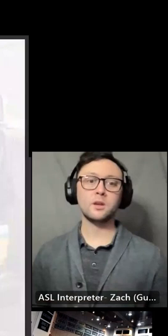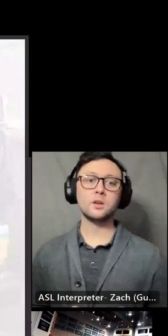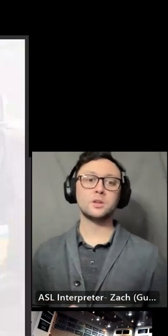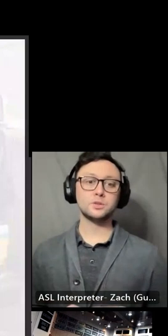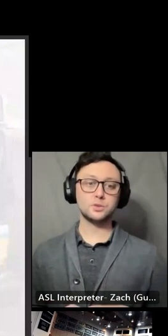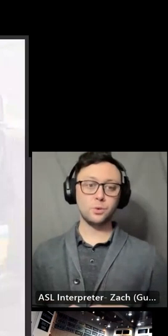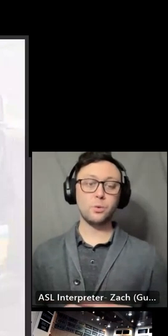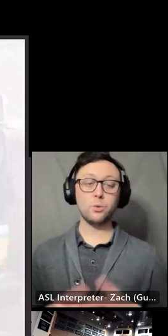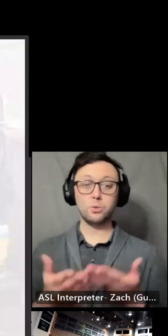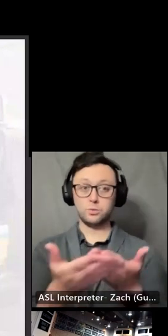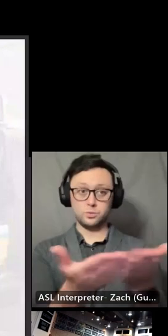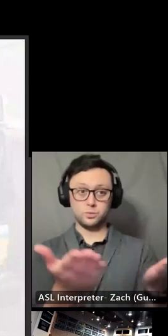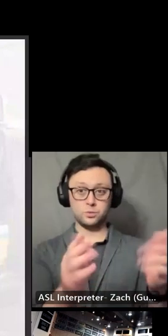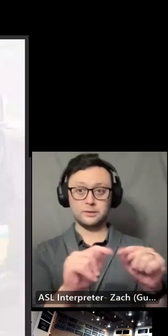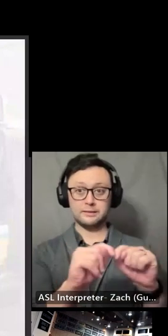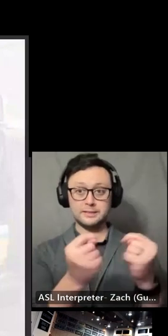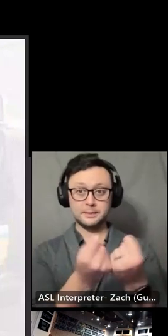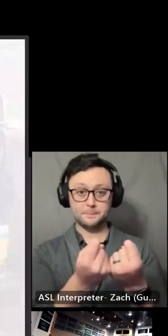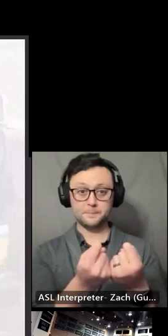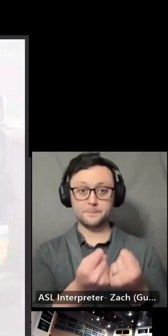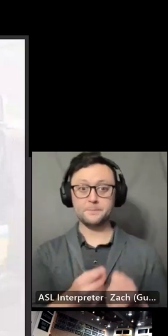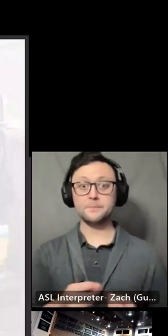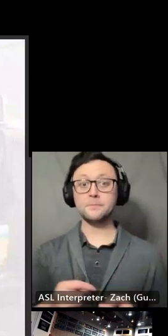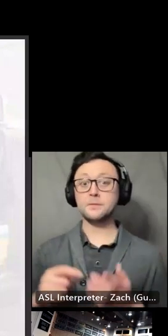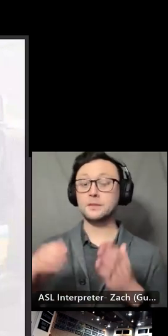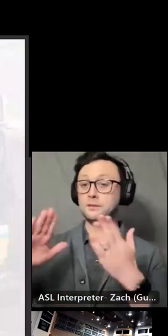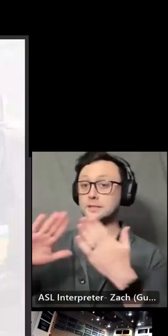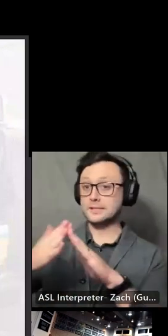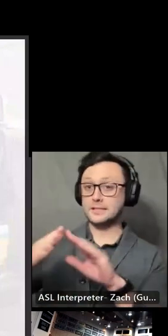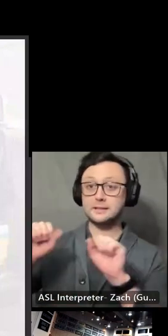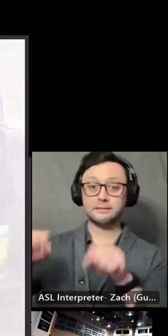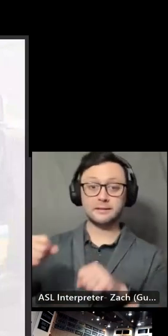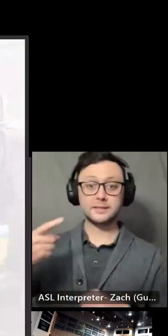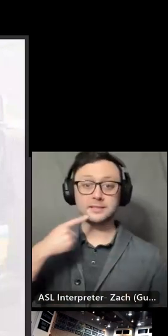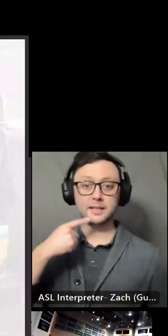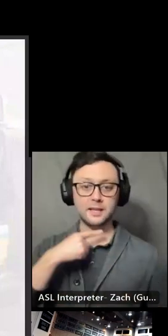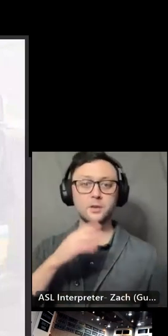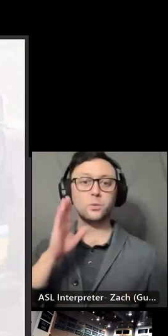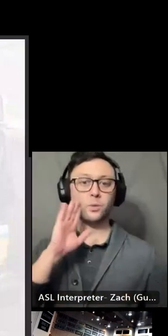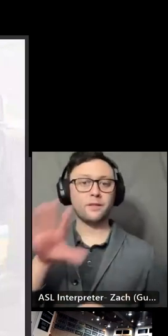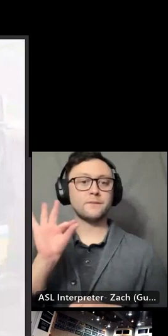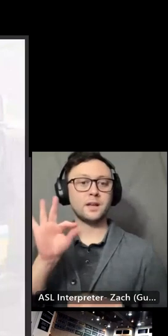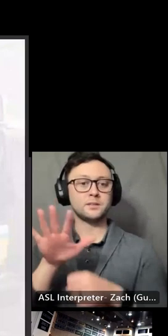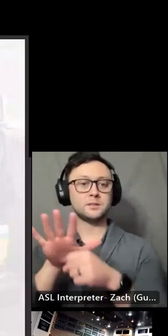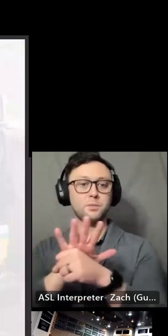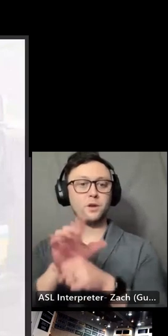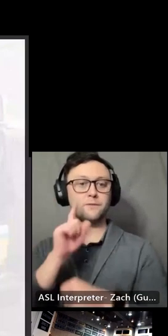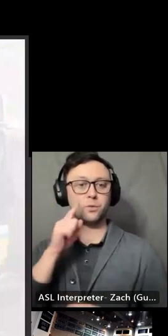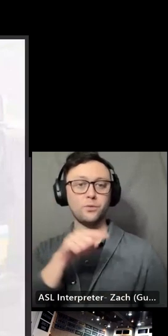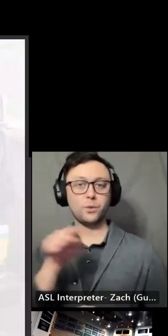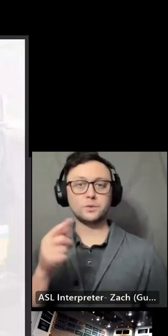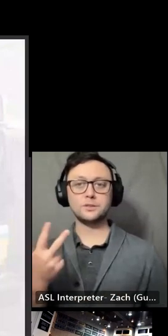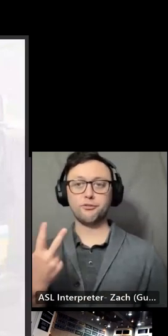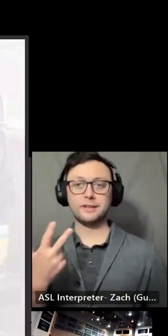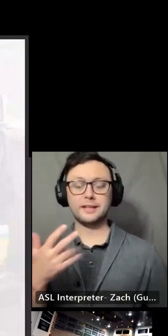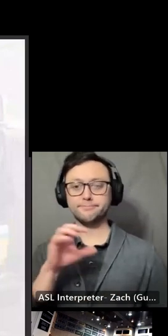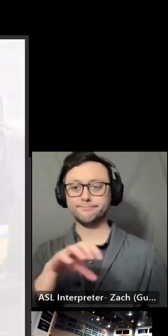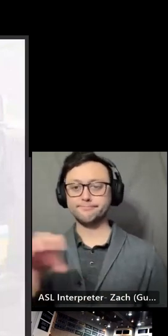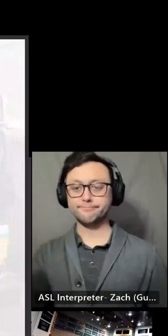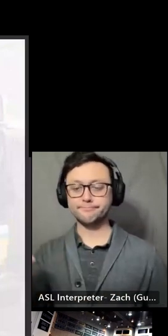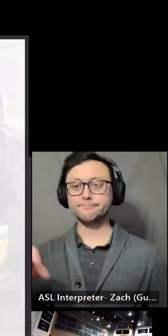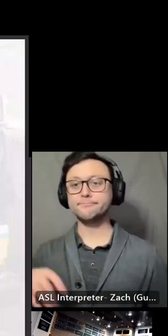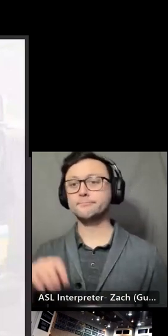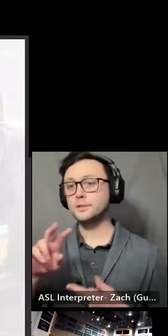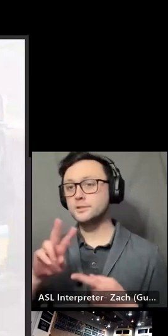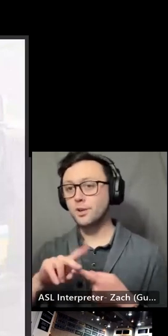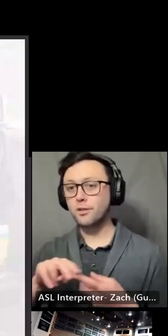team, the city can say, we're going to find a spot for those three uses, whether it's salt, mulch, or toxic